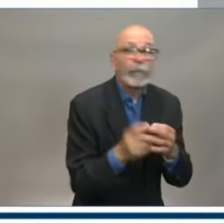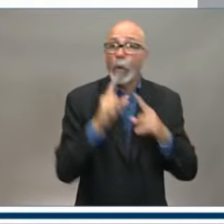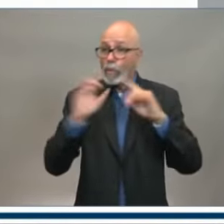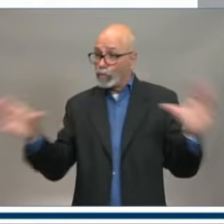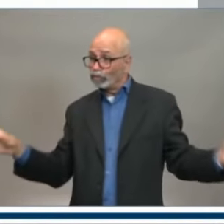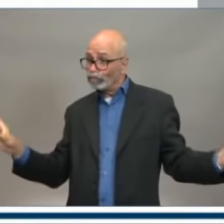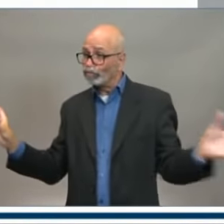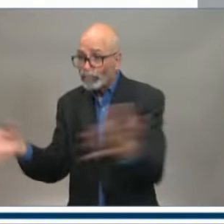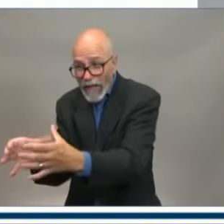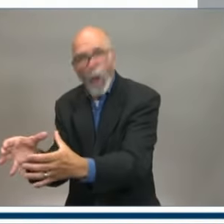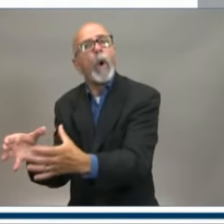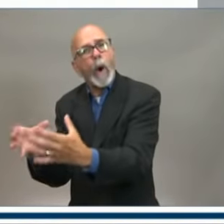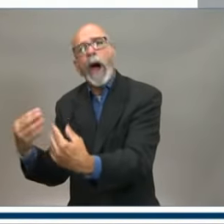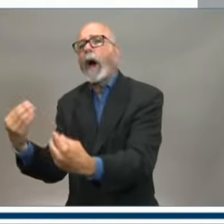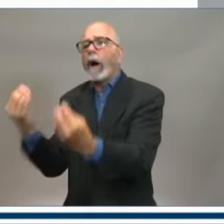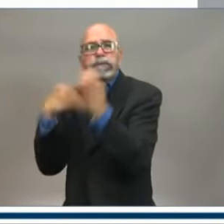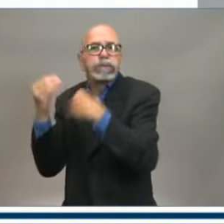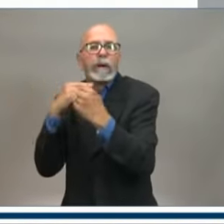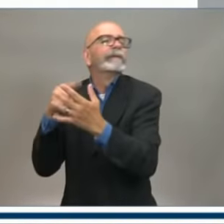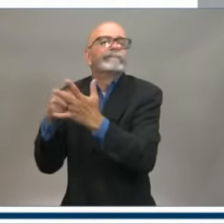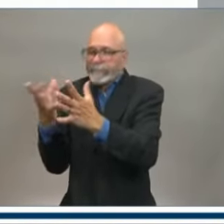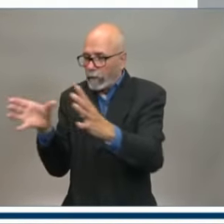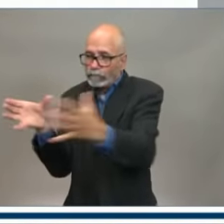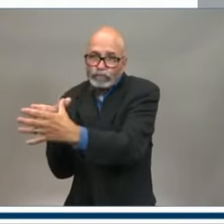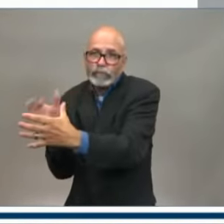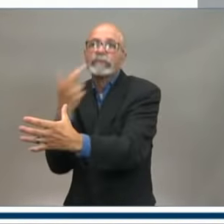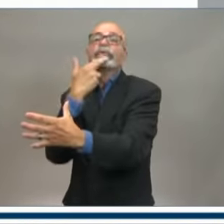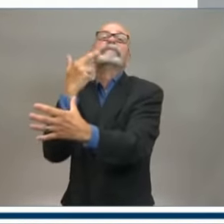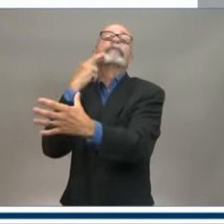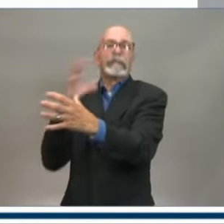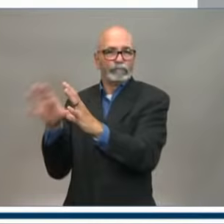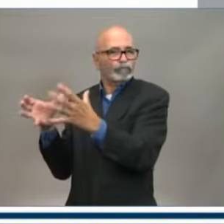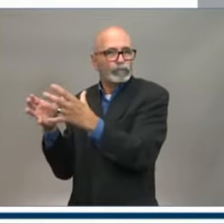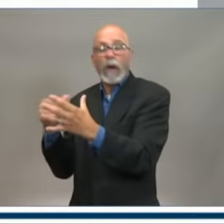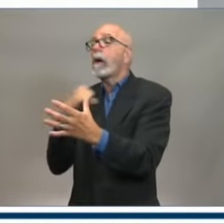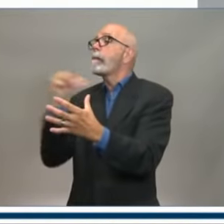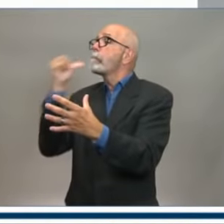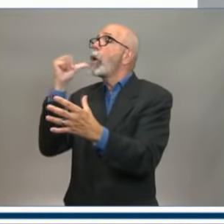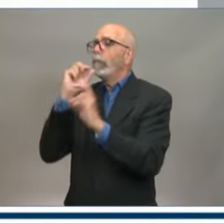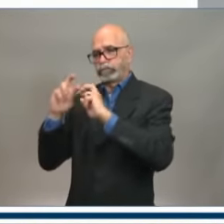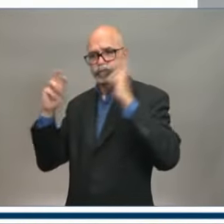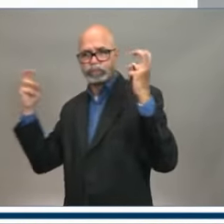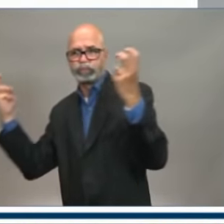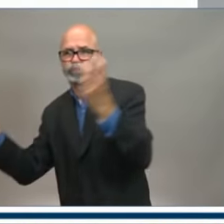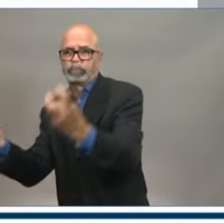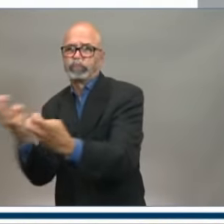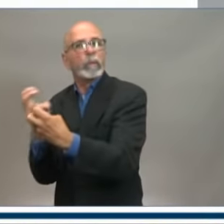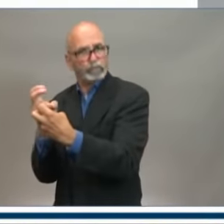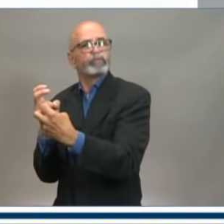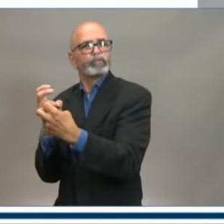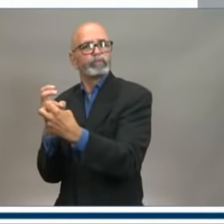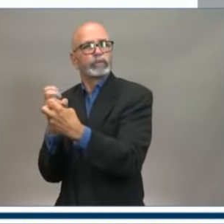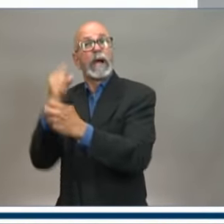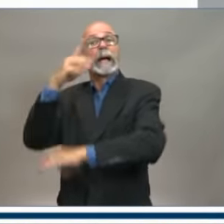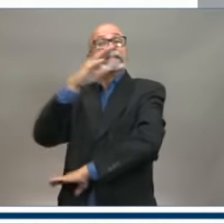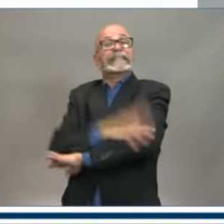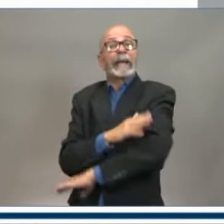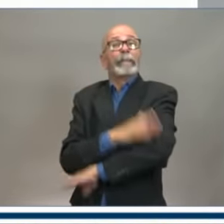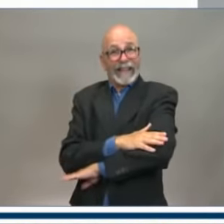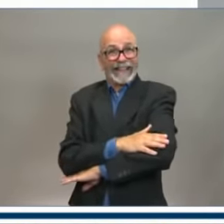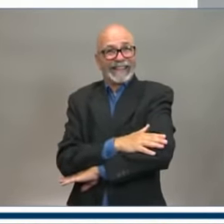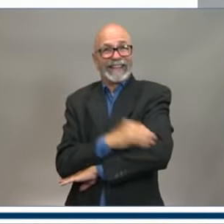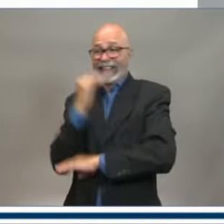to restaurants and bars like everywhere else. So while people may be at tables up to groups of